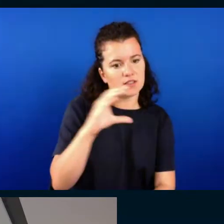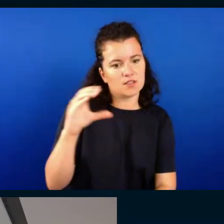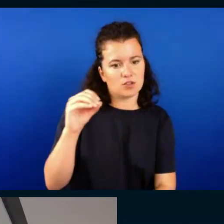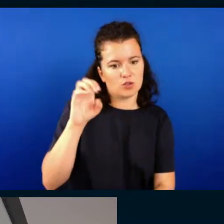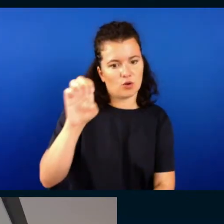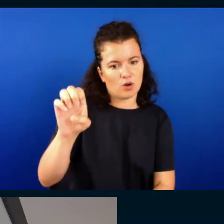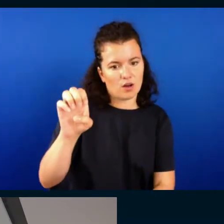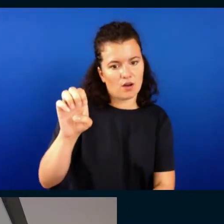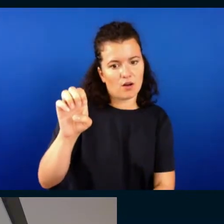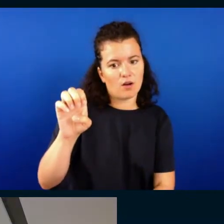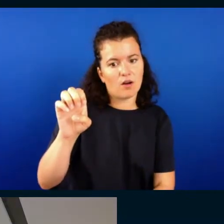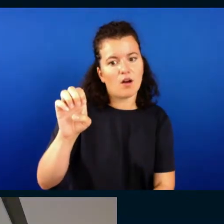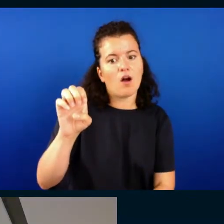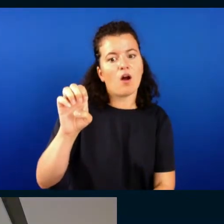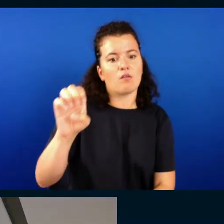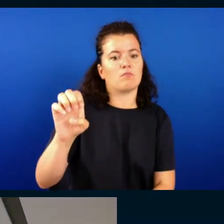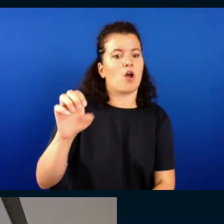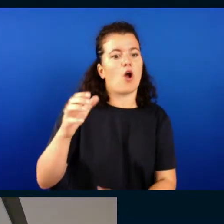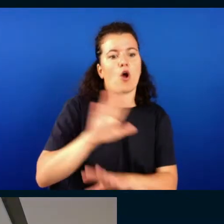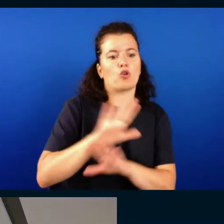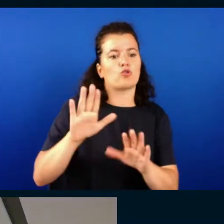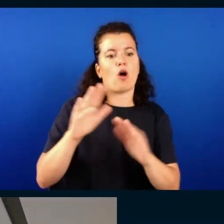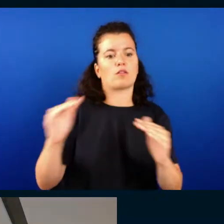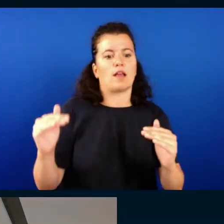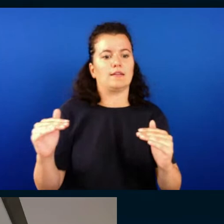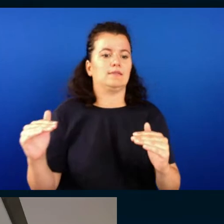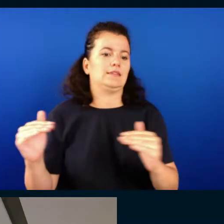an organizational bottleneck?